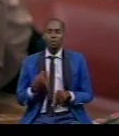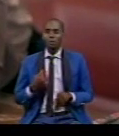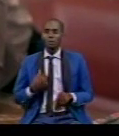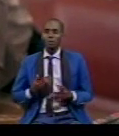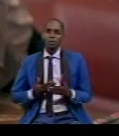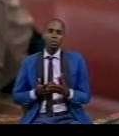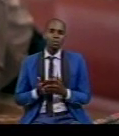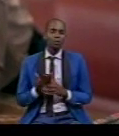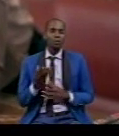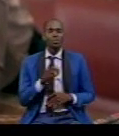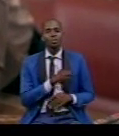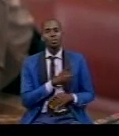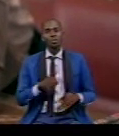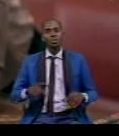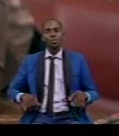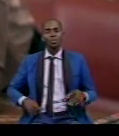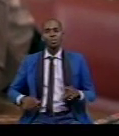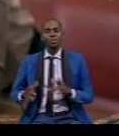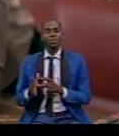free.